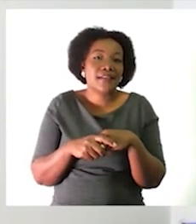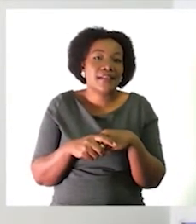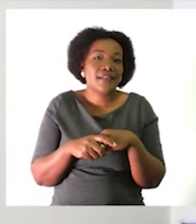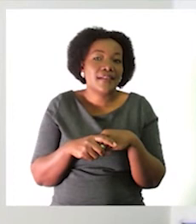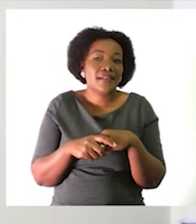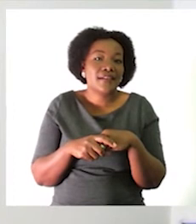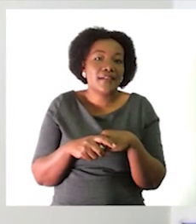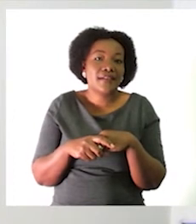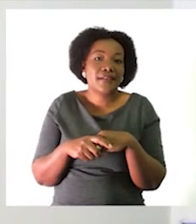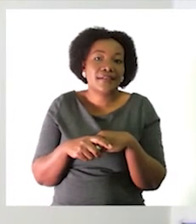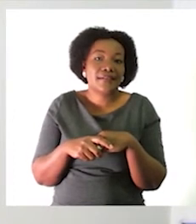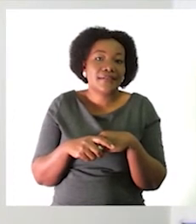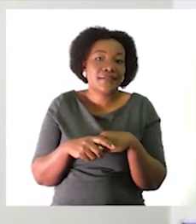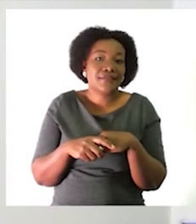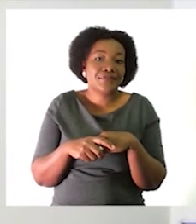example rather.